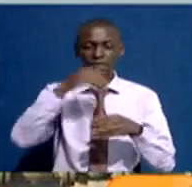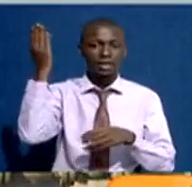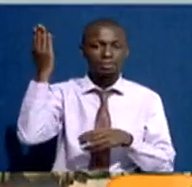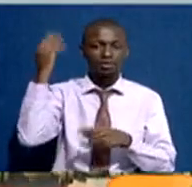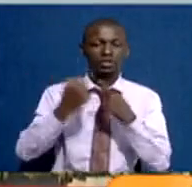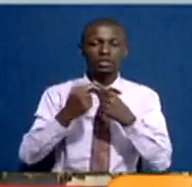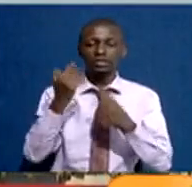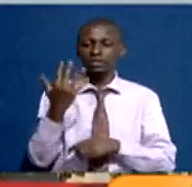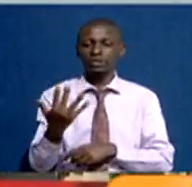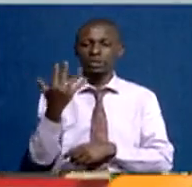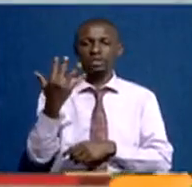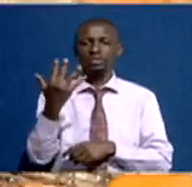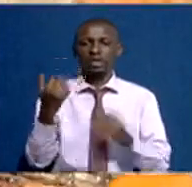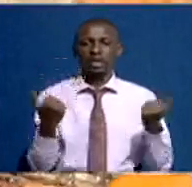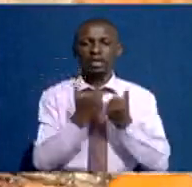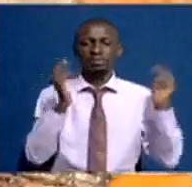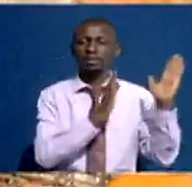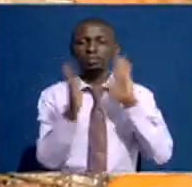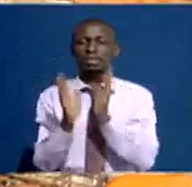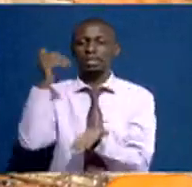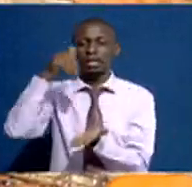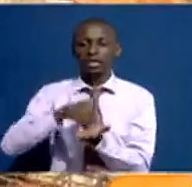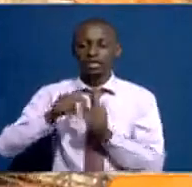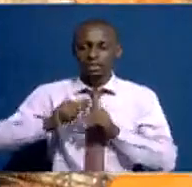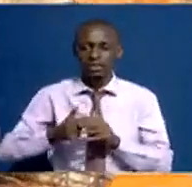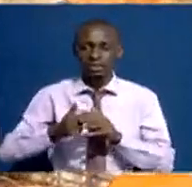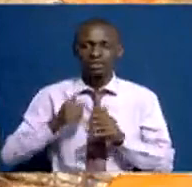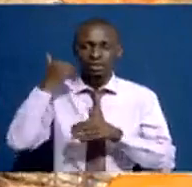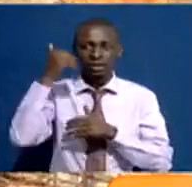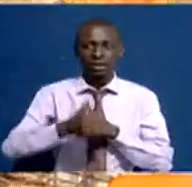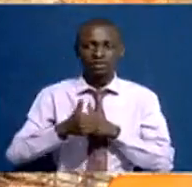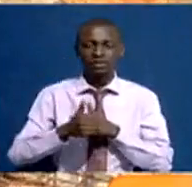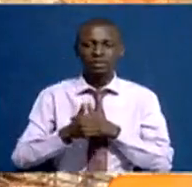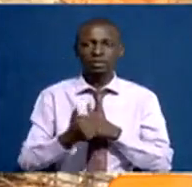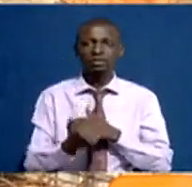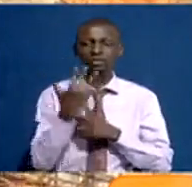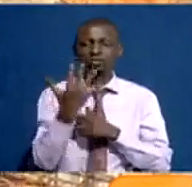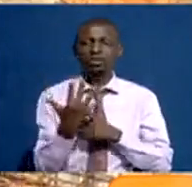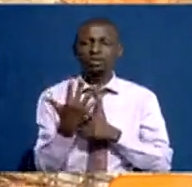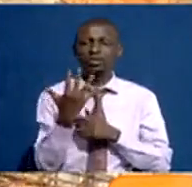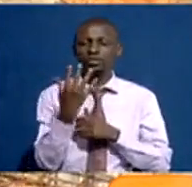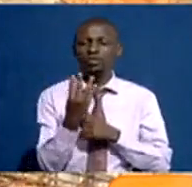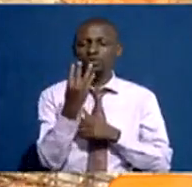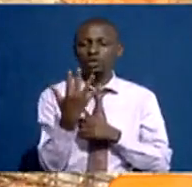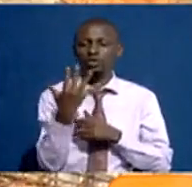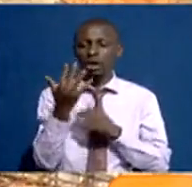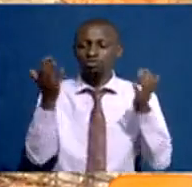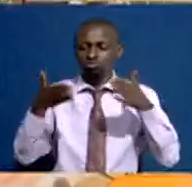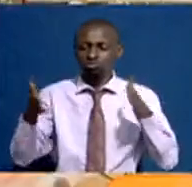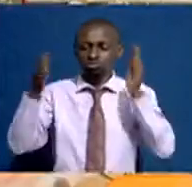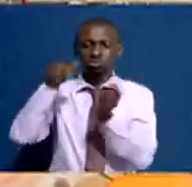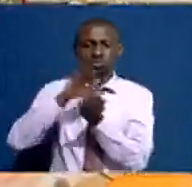5 years, the sleeping giant is preparing to roar following the repurposing of 45 storage tanks, which have a capacity